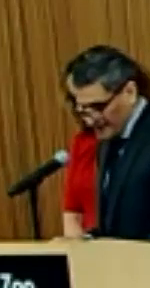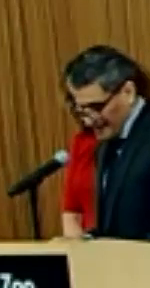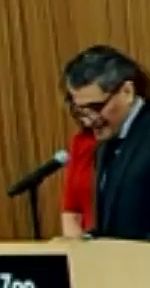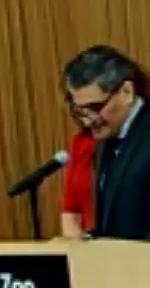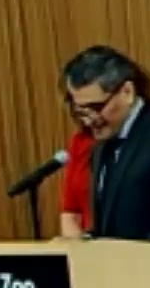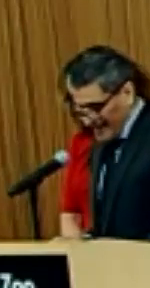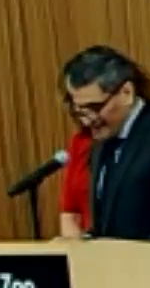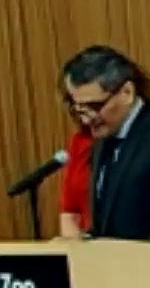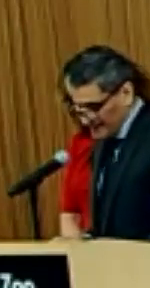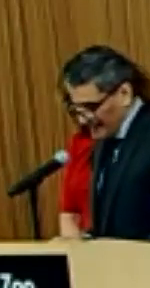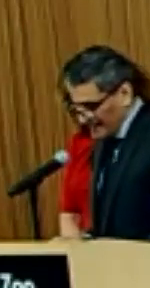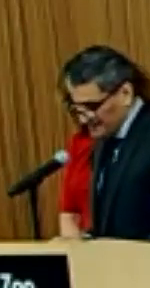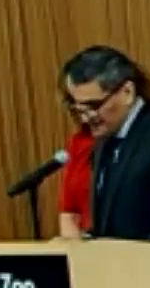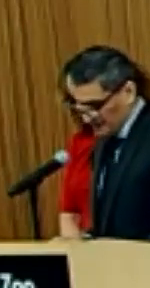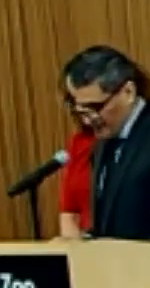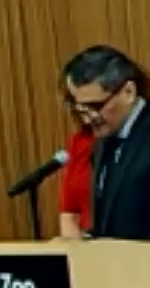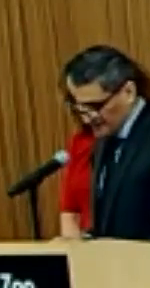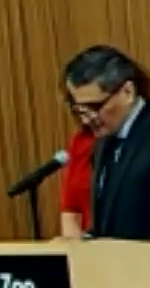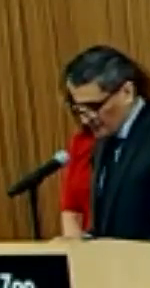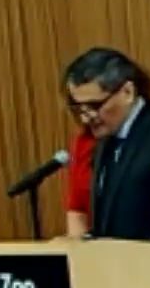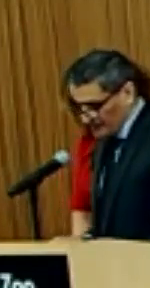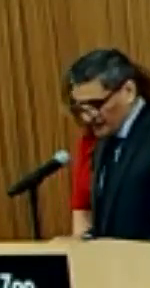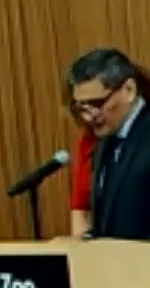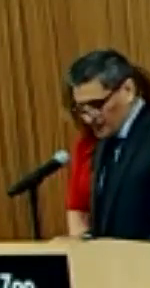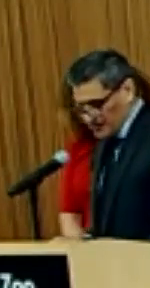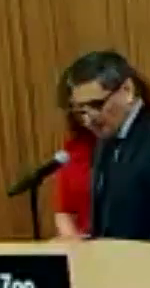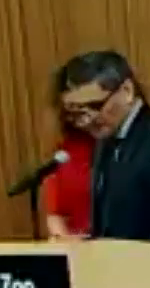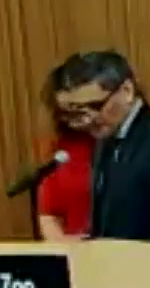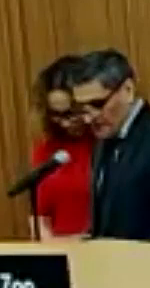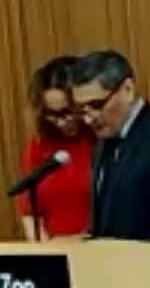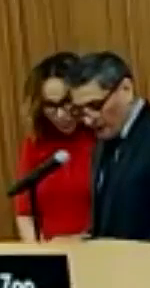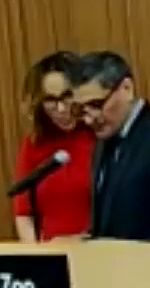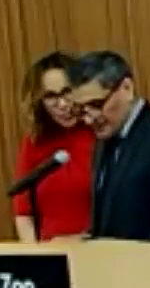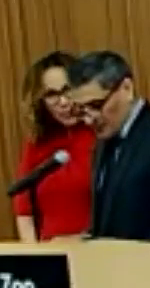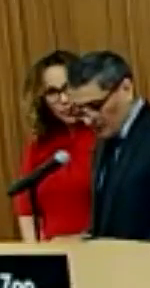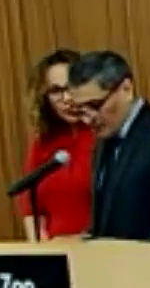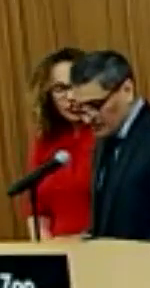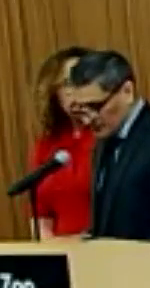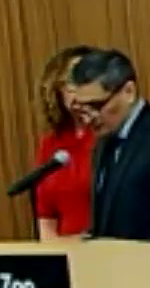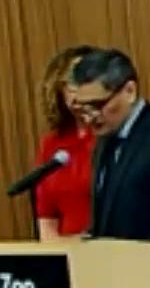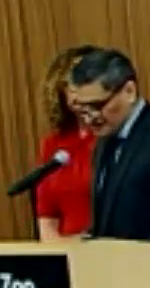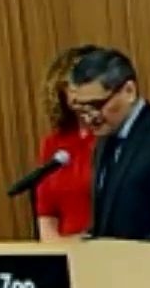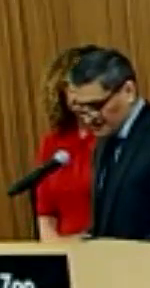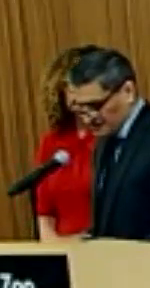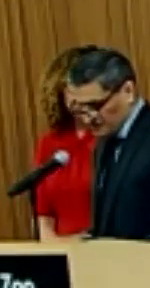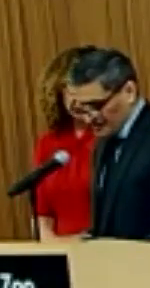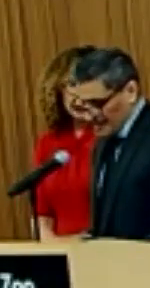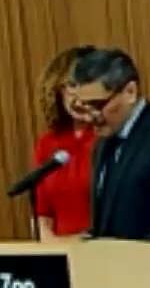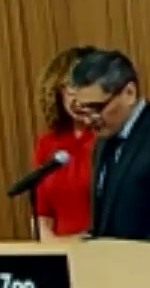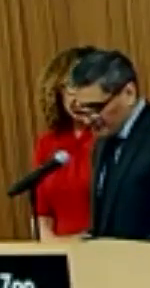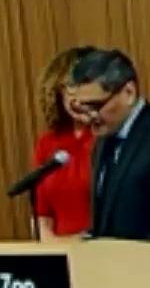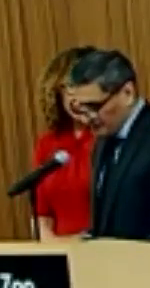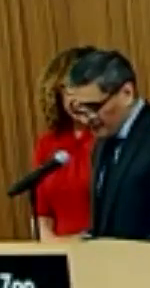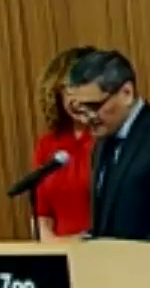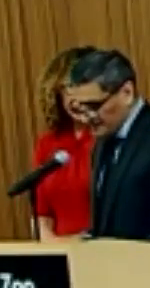Miranda has been actively engaged in the practice of law for nearly 30 years focusing her work on social justice issues